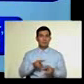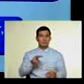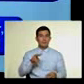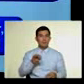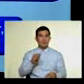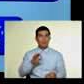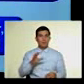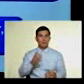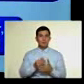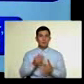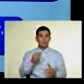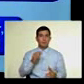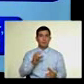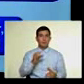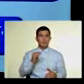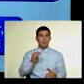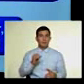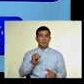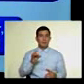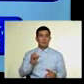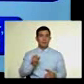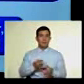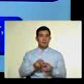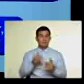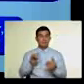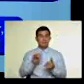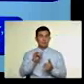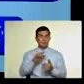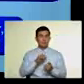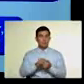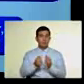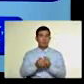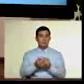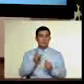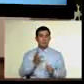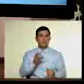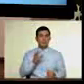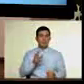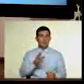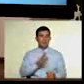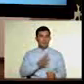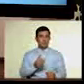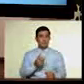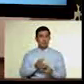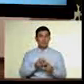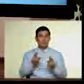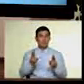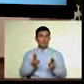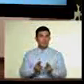tosh, sfera qobiq, ya'ni tosh qobiq degan ma'nolarni anglatadi. Mana shu